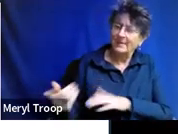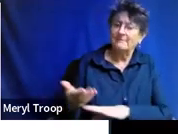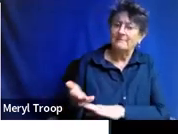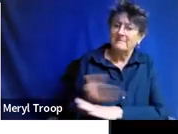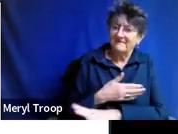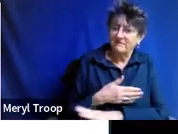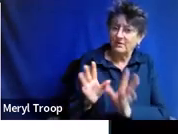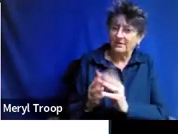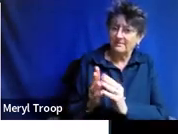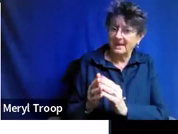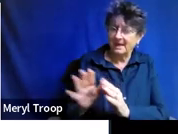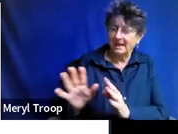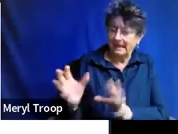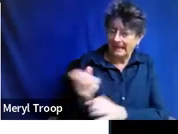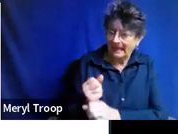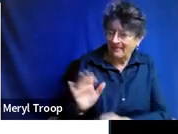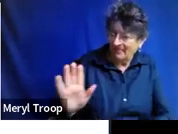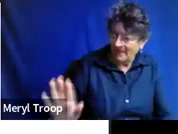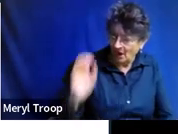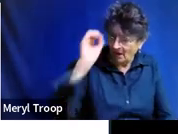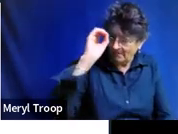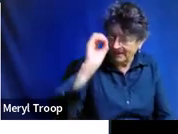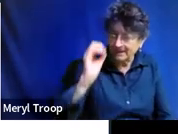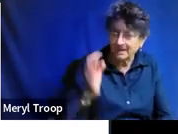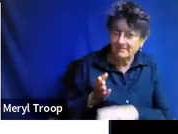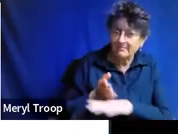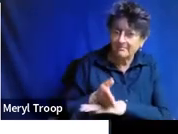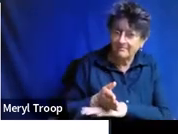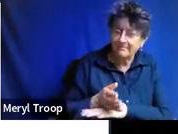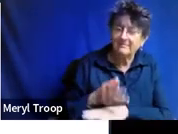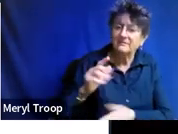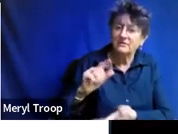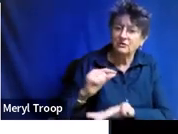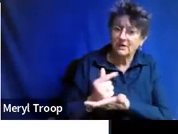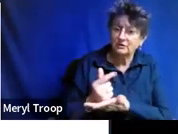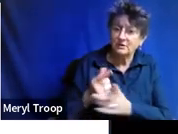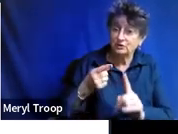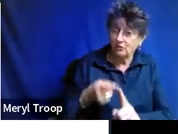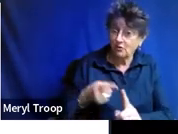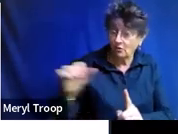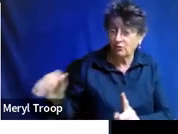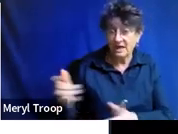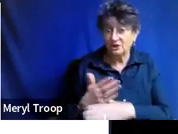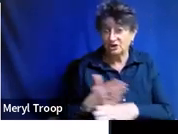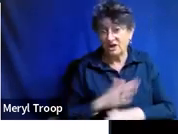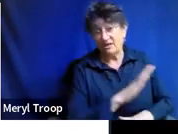their post-secondary goals so that you can share them with the team.